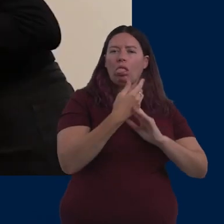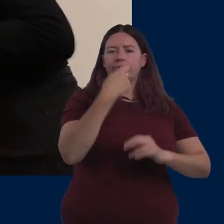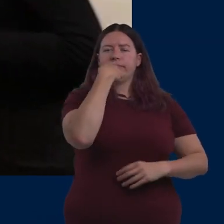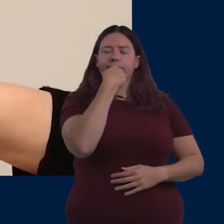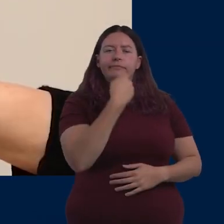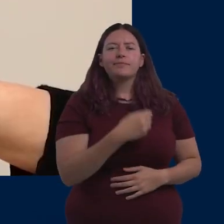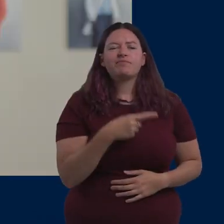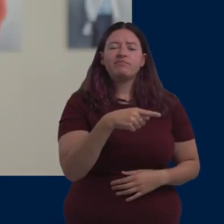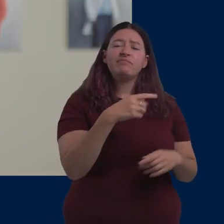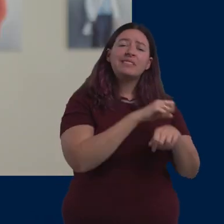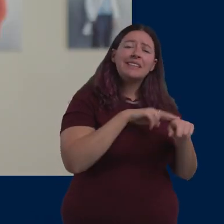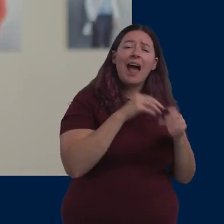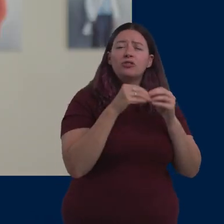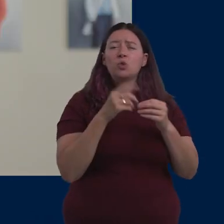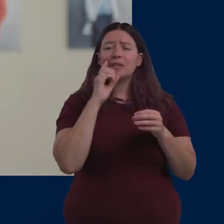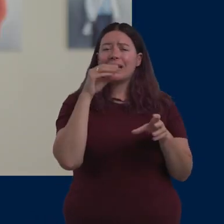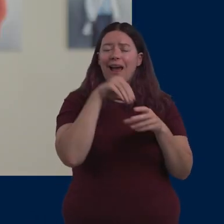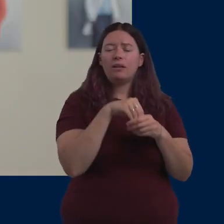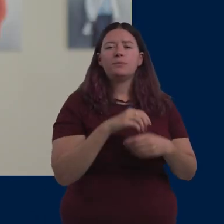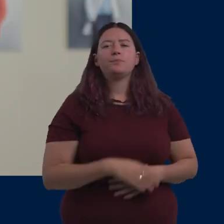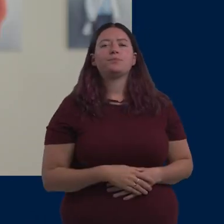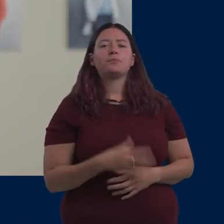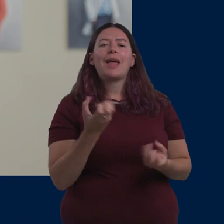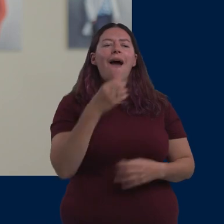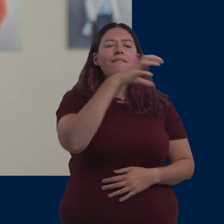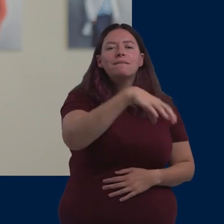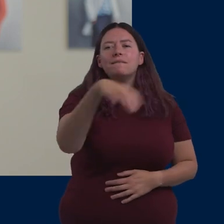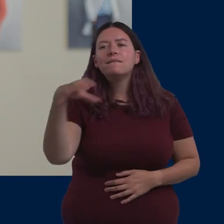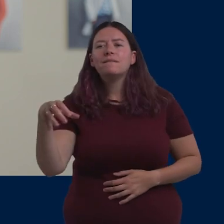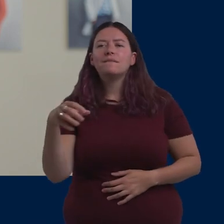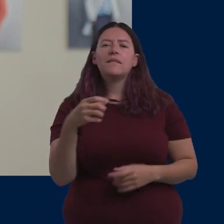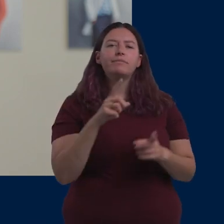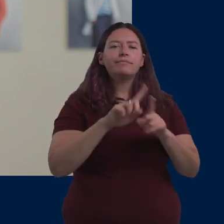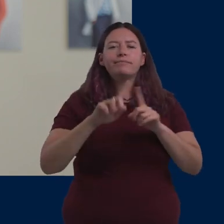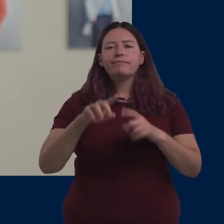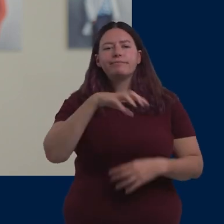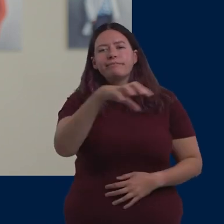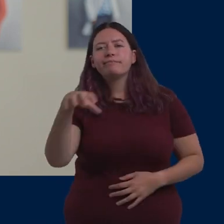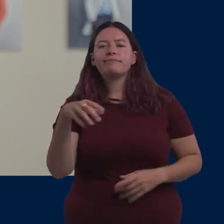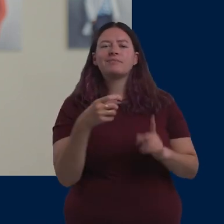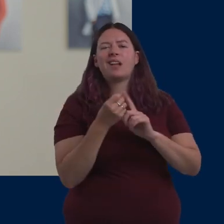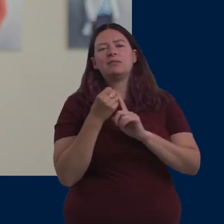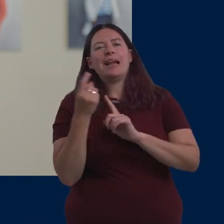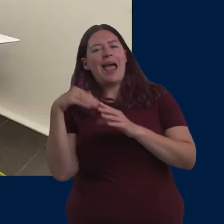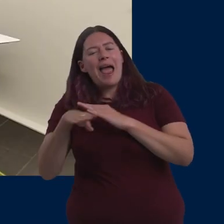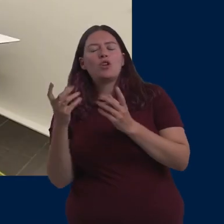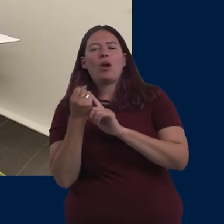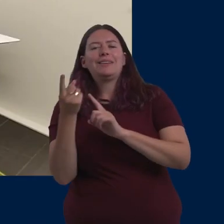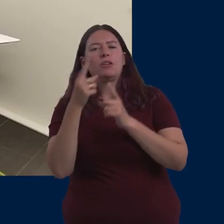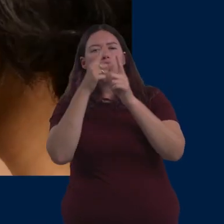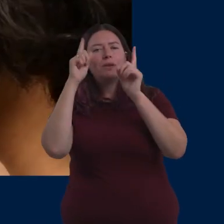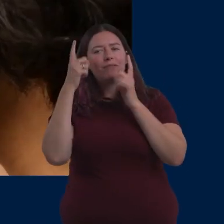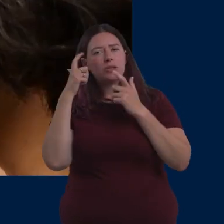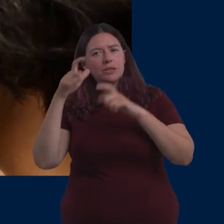and staff. Test sites are available in multiple locations across campus and in or near university accommodation. You